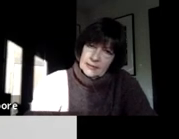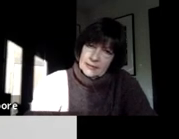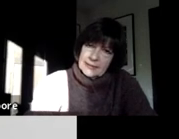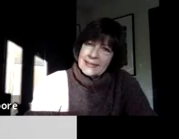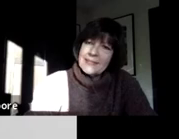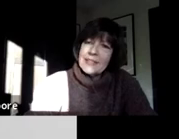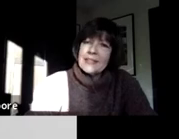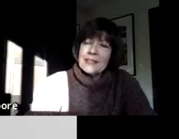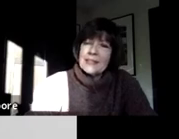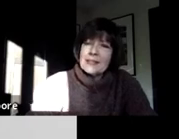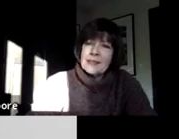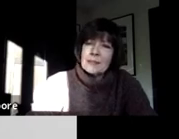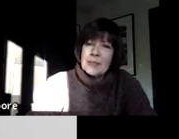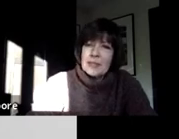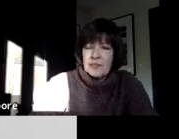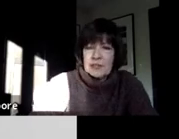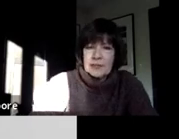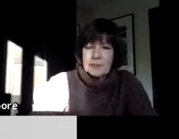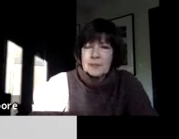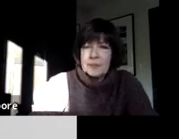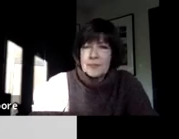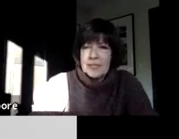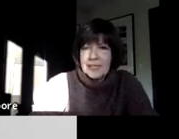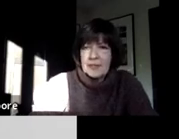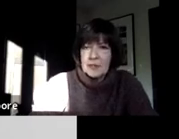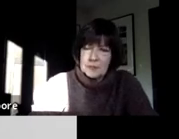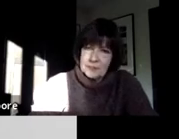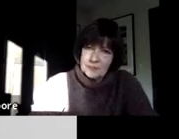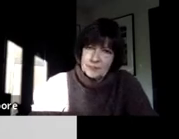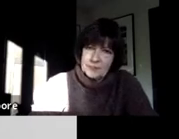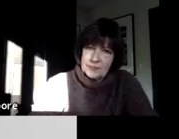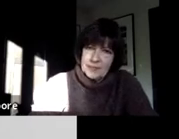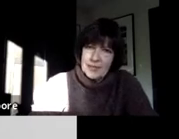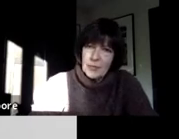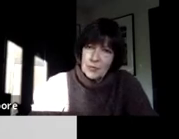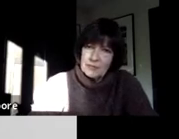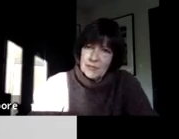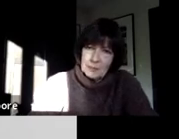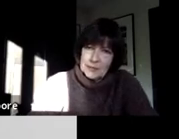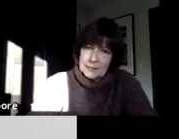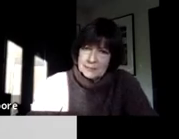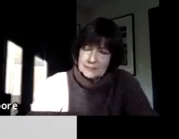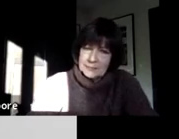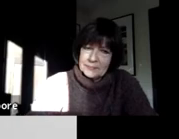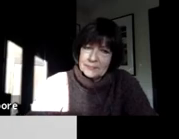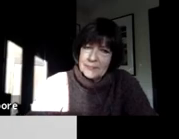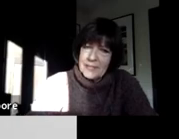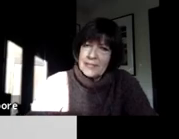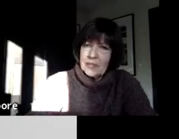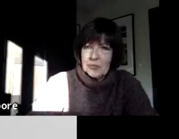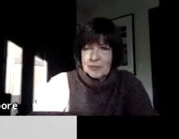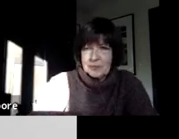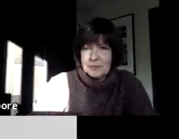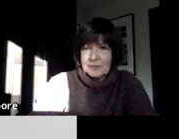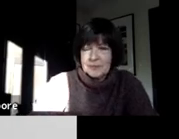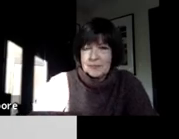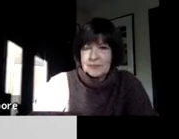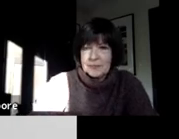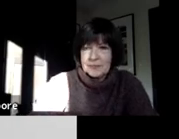Hopefully, living peacefully together as one family. That's the